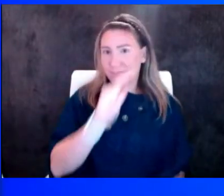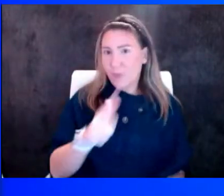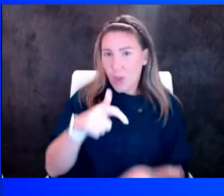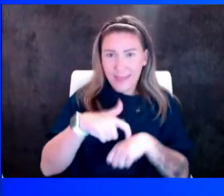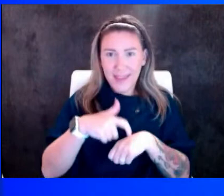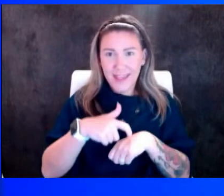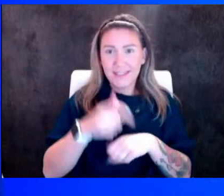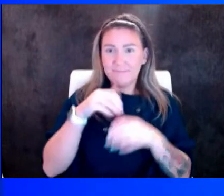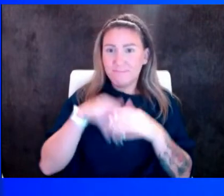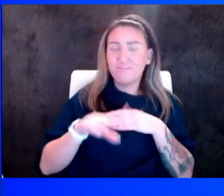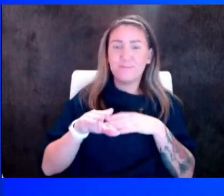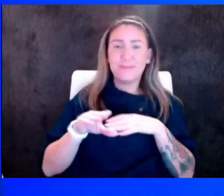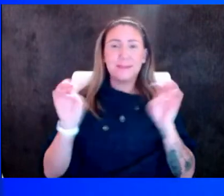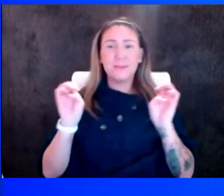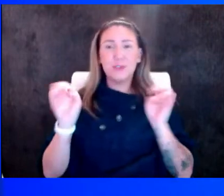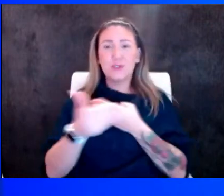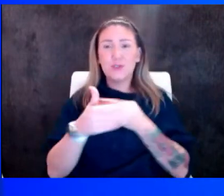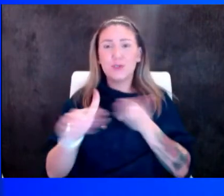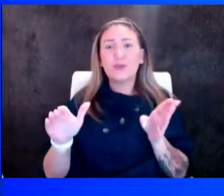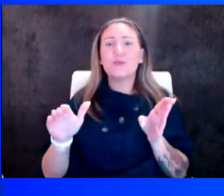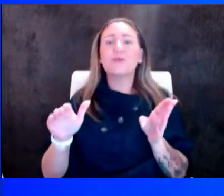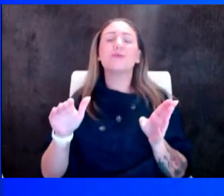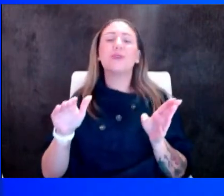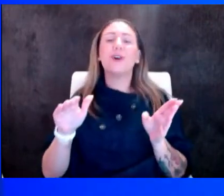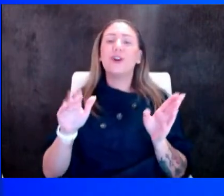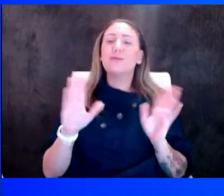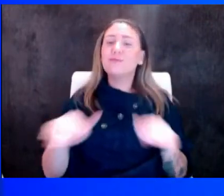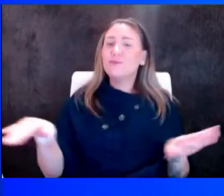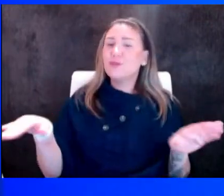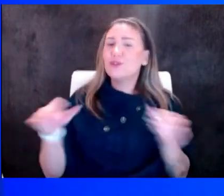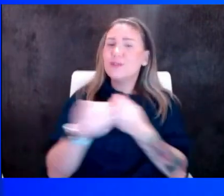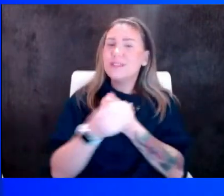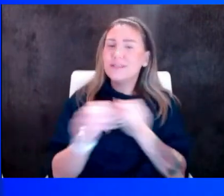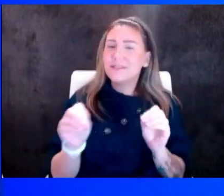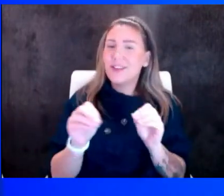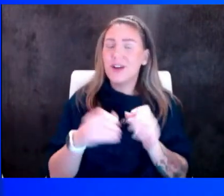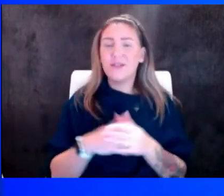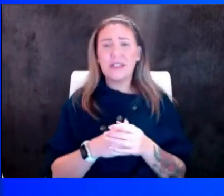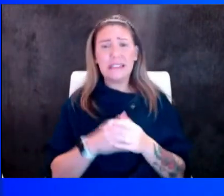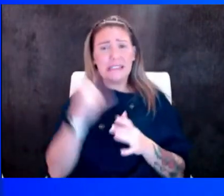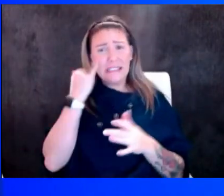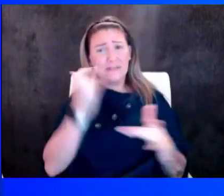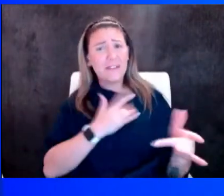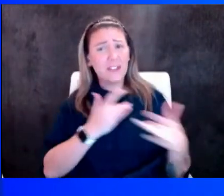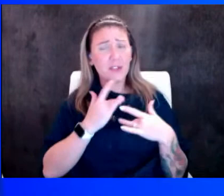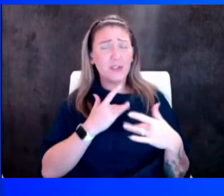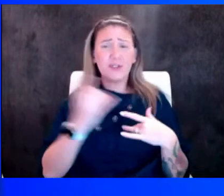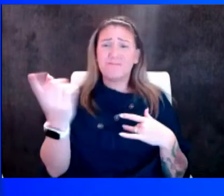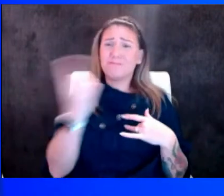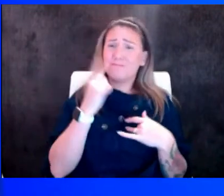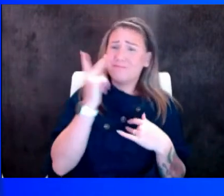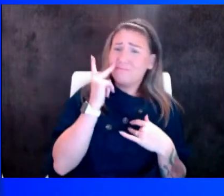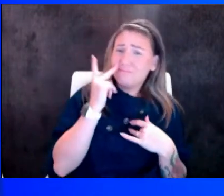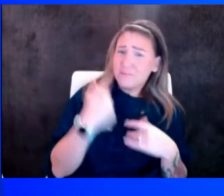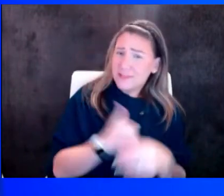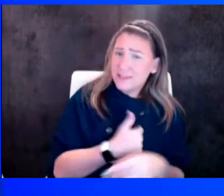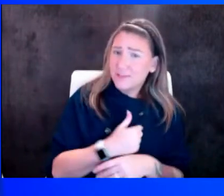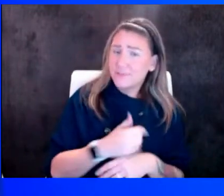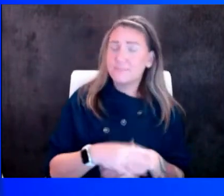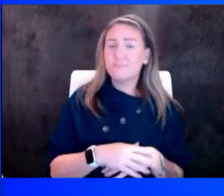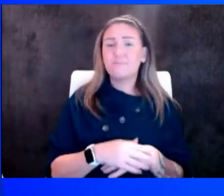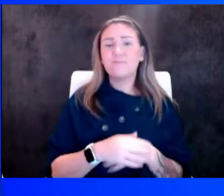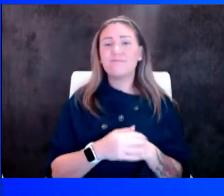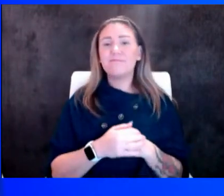emergency departments, pediatrician's office. So if you're ever concerned, please feel free to come and see us, obviously. I think if